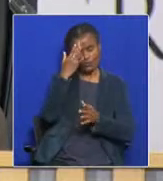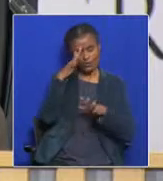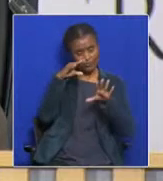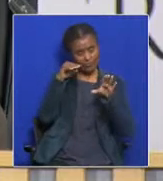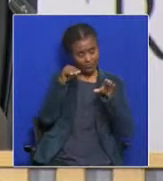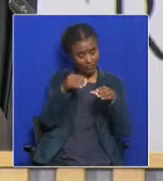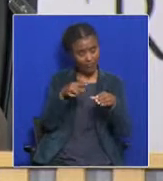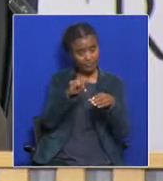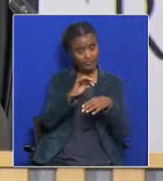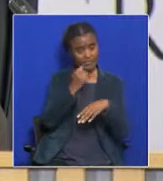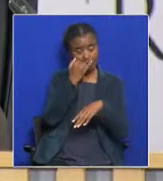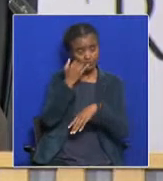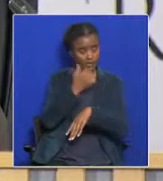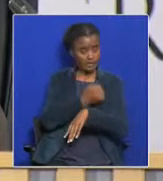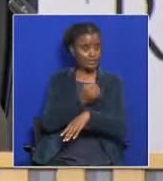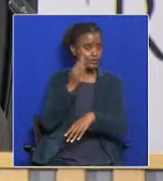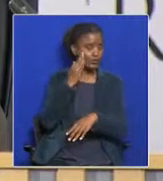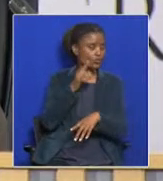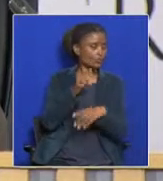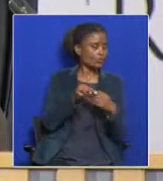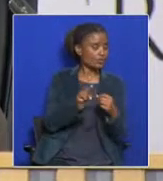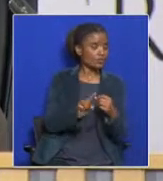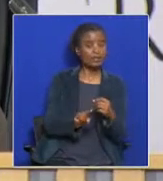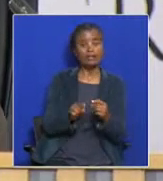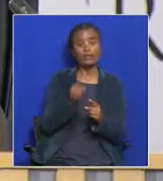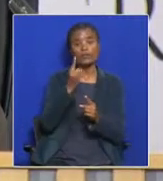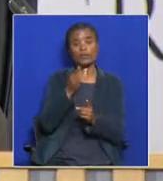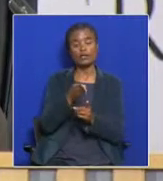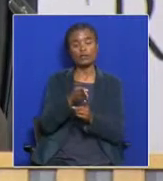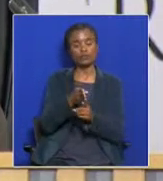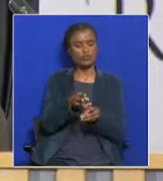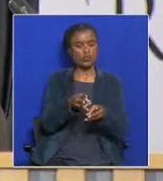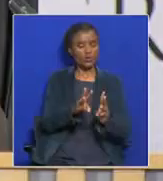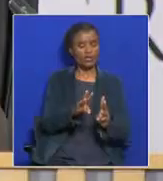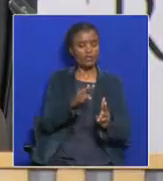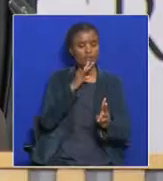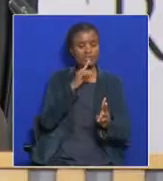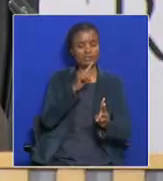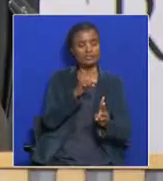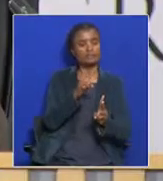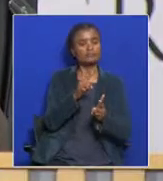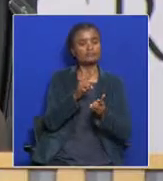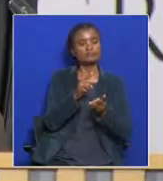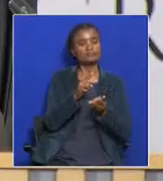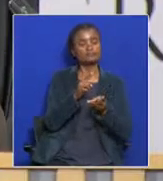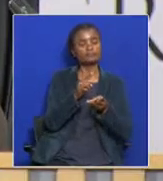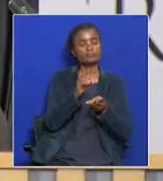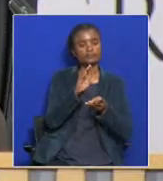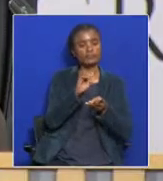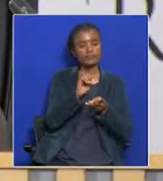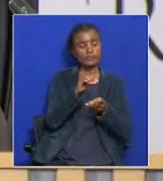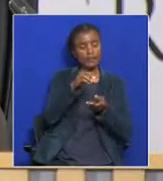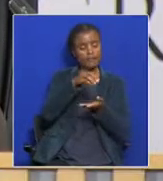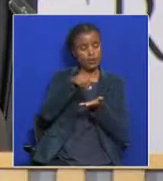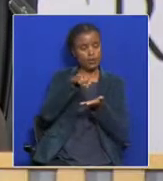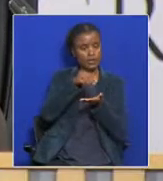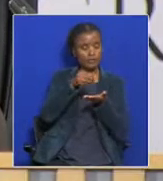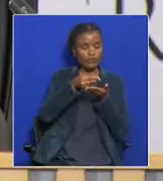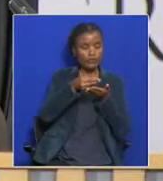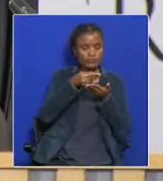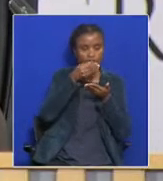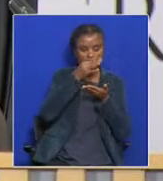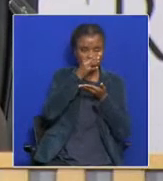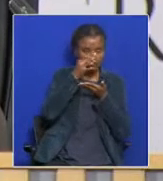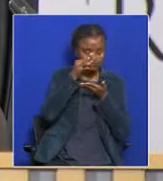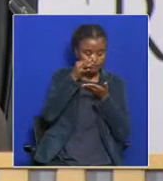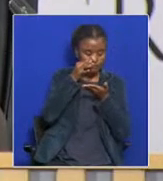is cocaine that's just purely for sniffing. Cocaine addicts that sniff cocaine, the powder. Two ways is